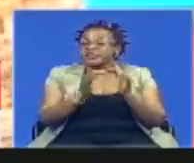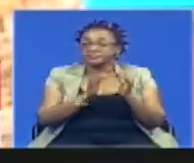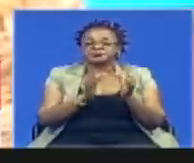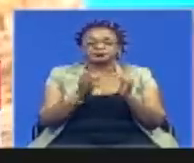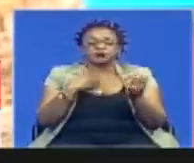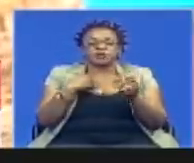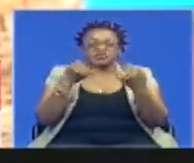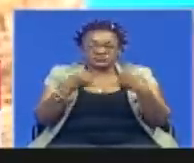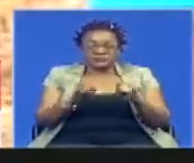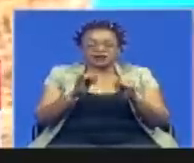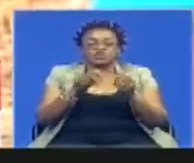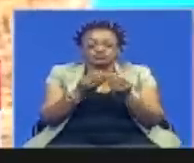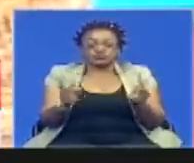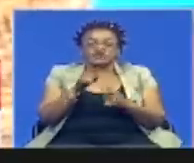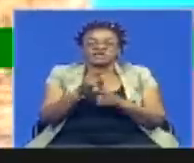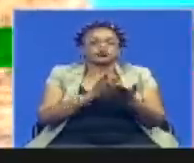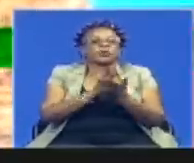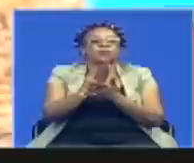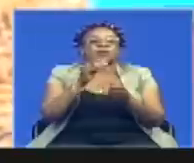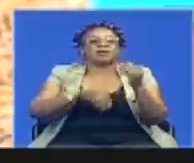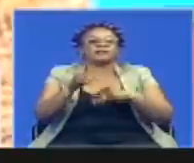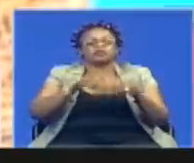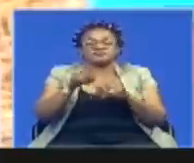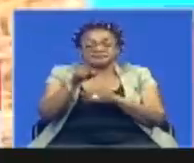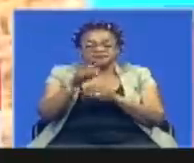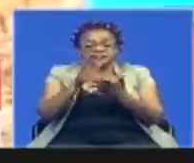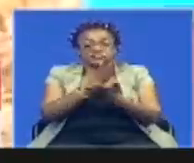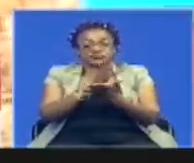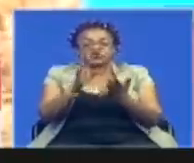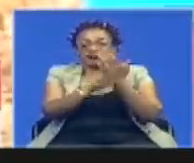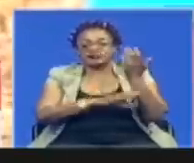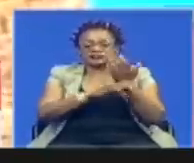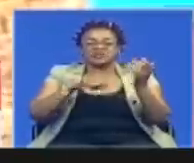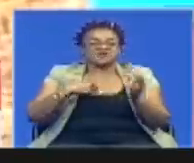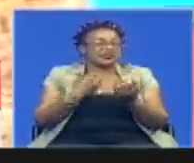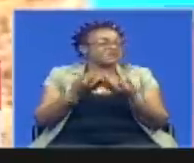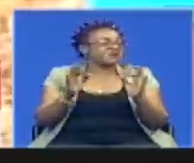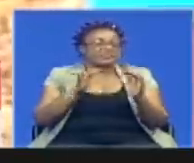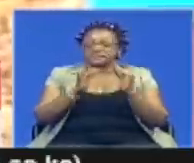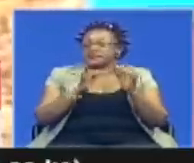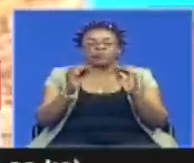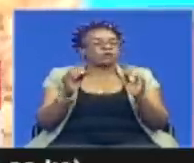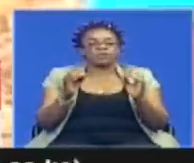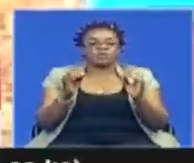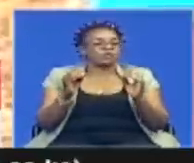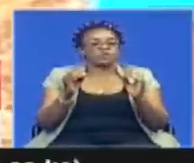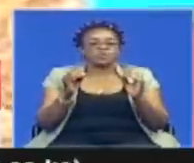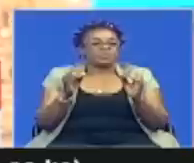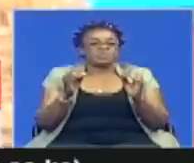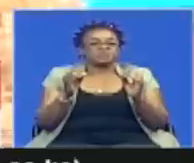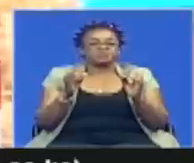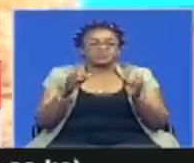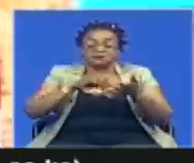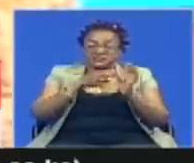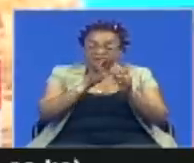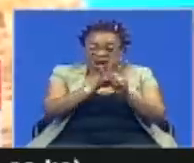this through elections. And this section of the country still feels that these elections are not free and fair. feels marginalized.